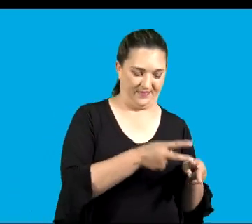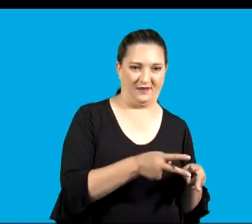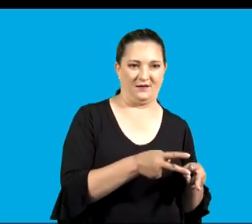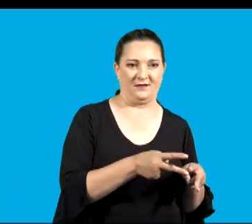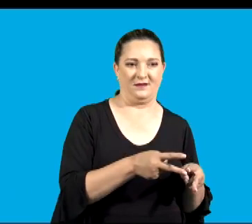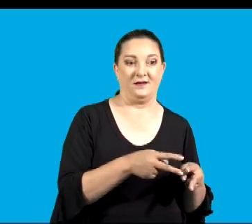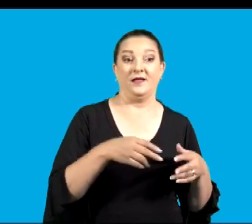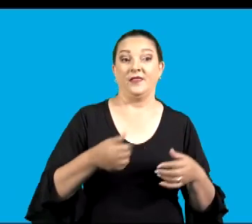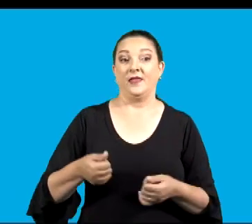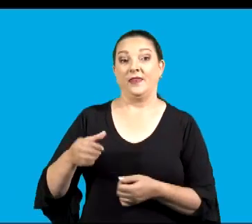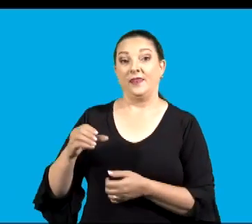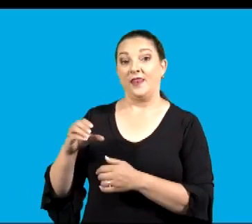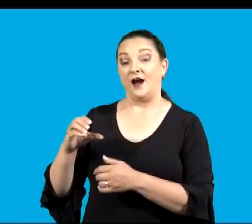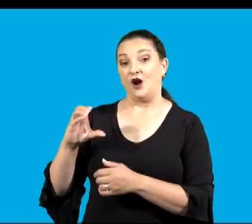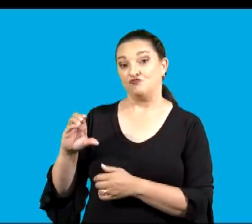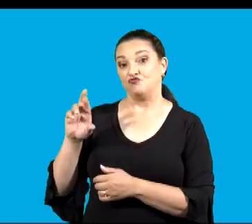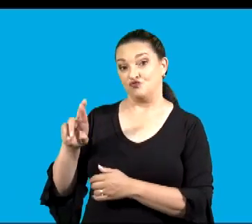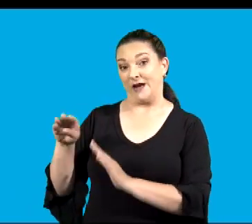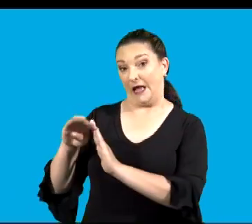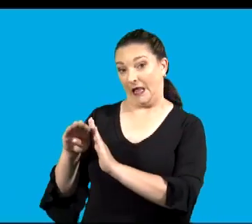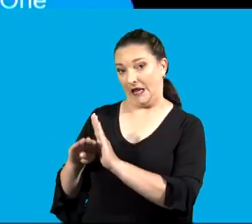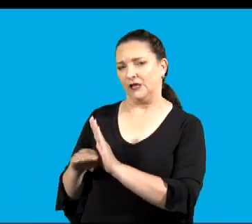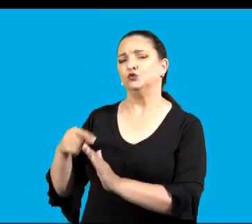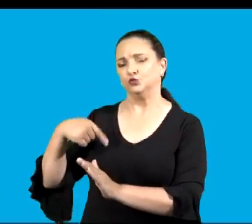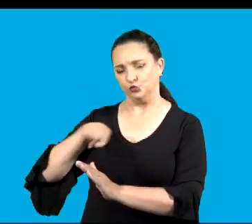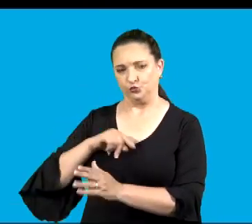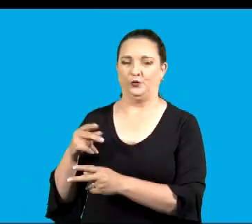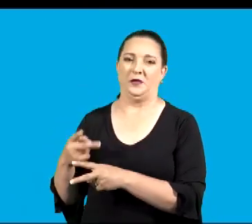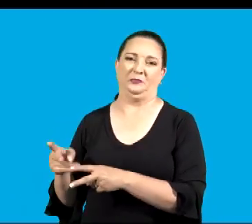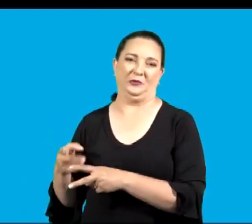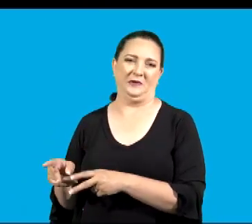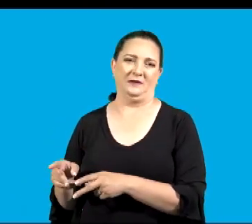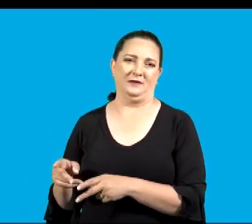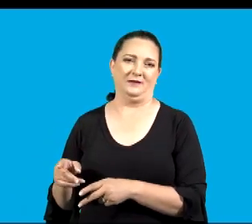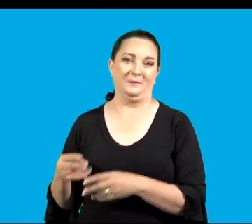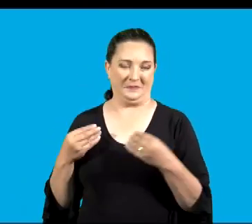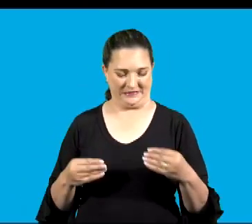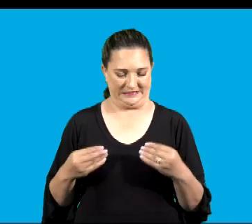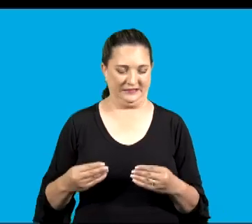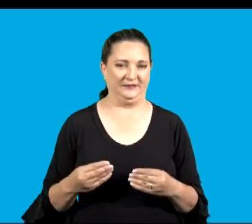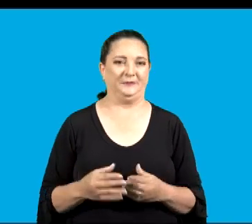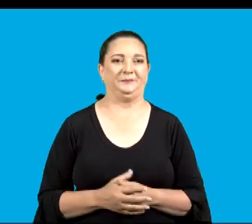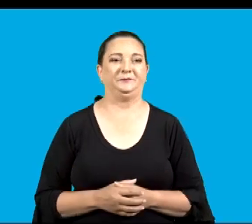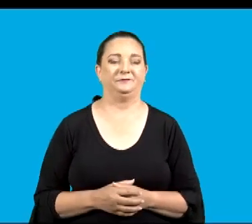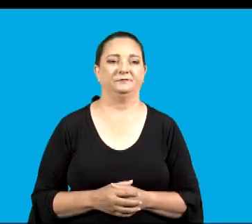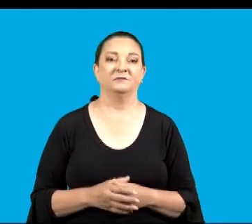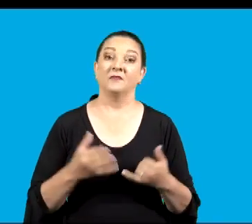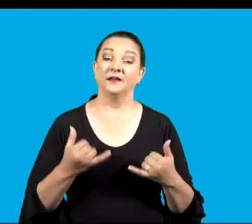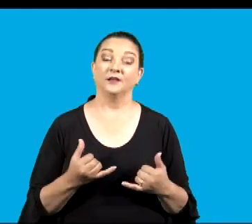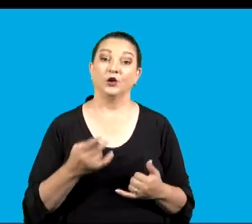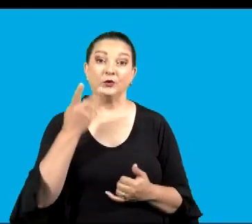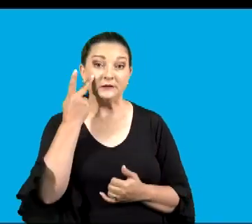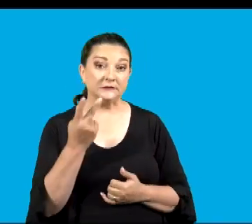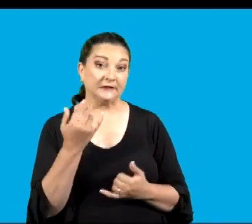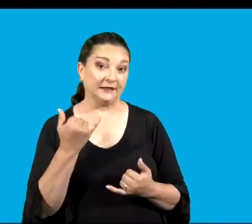creditors list, which is also prepared by us as a business. Okay. Now, we are going to look